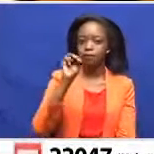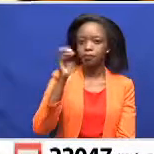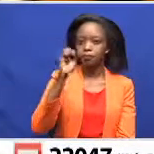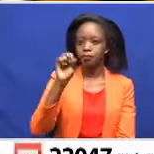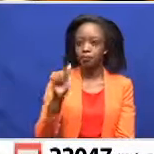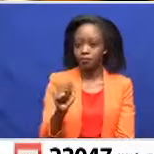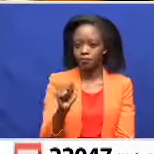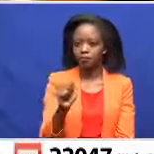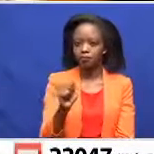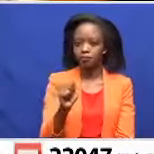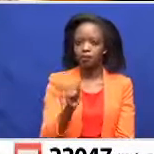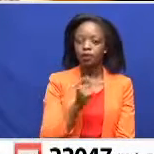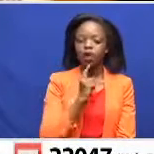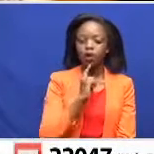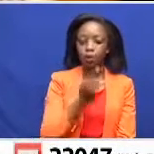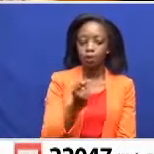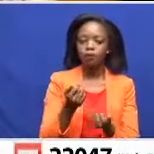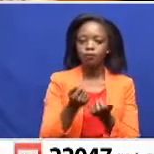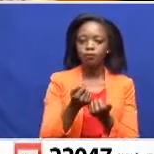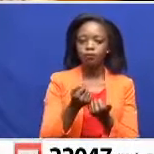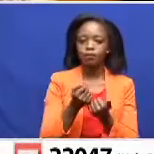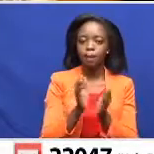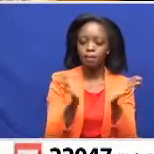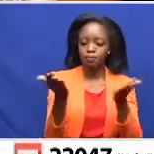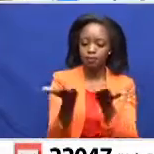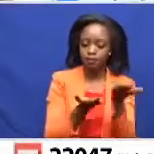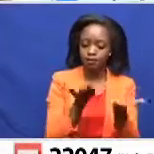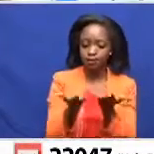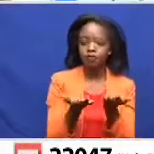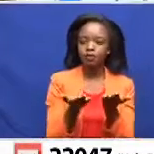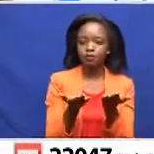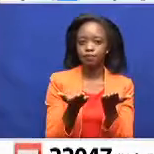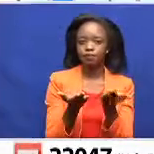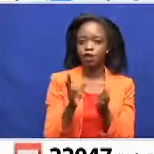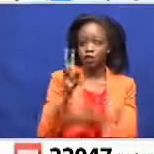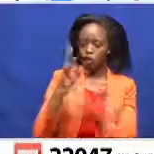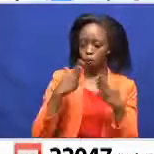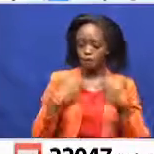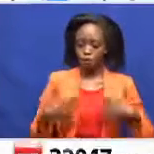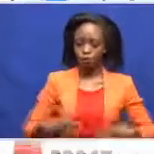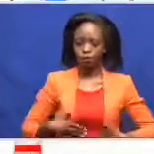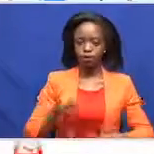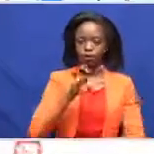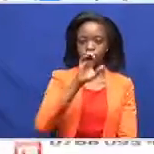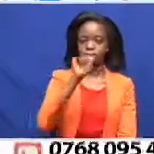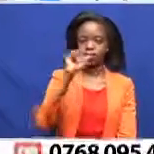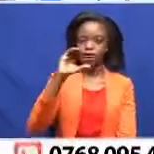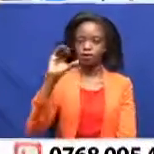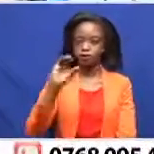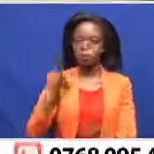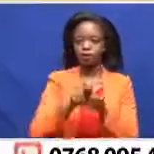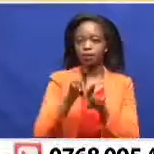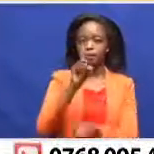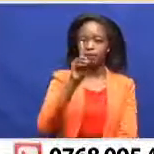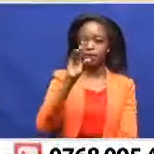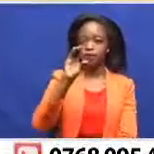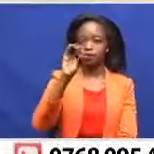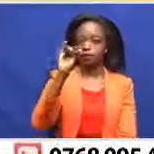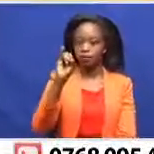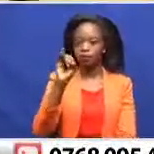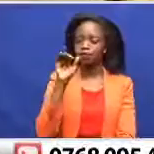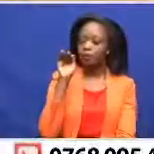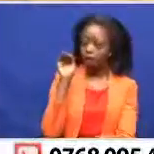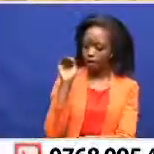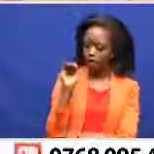the directive issued by Head of Public Service Joseph Kinyua, the two bodies, ESCC and DCI, have been asked